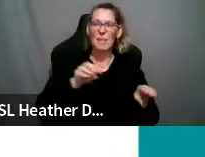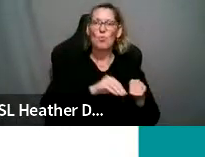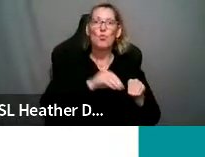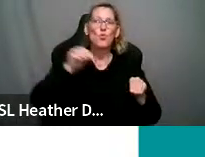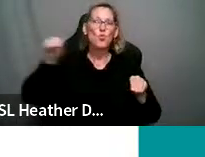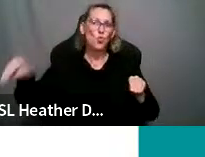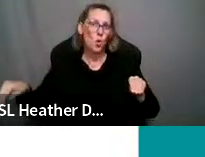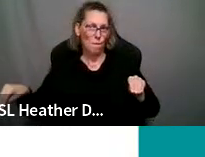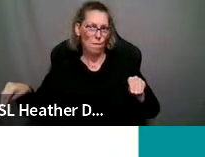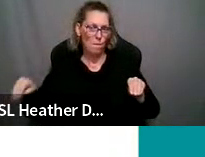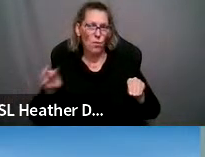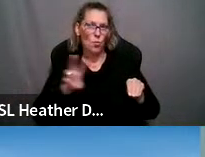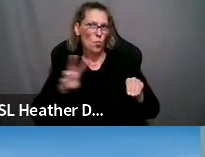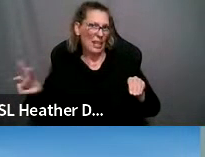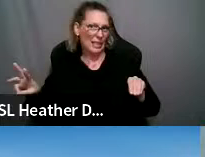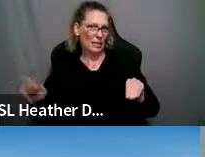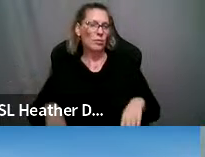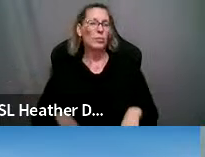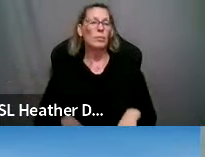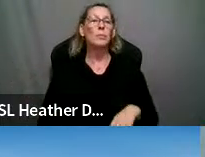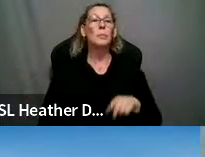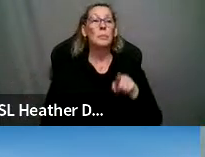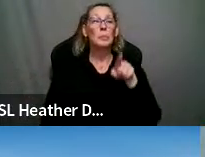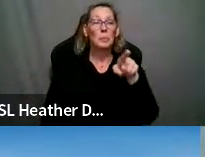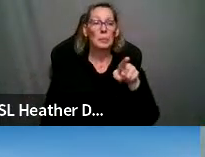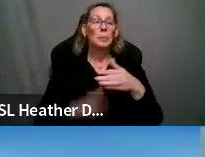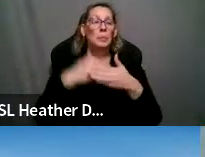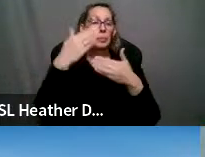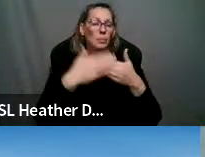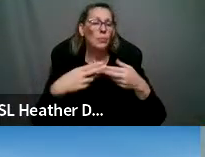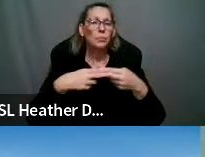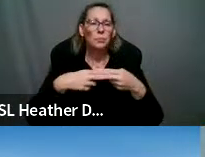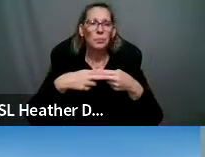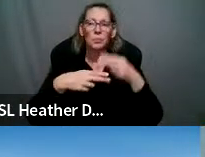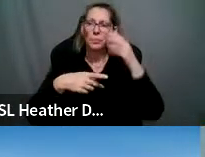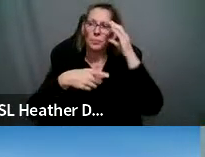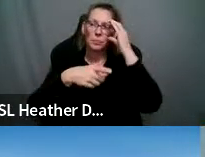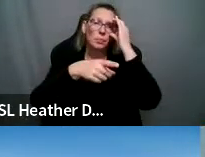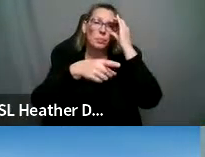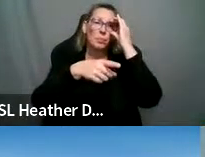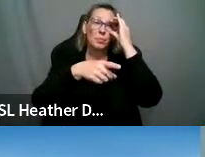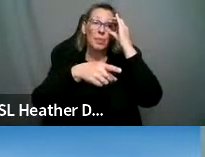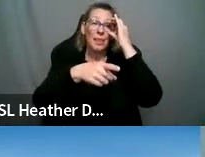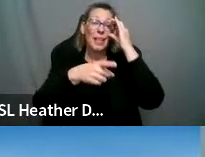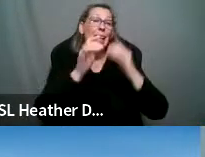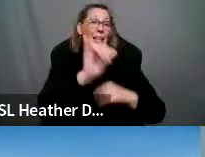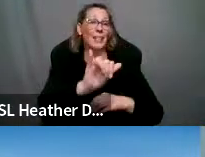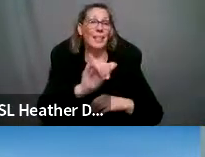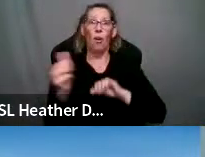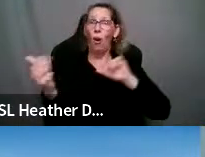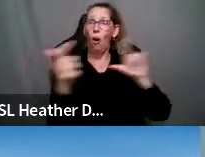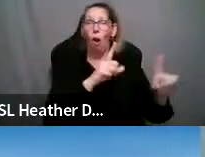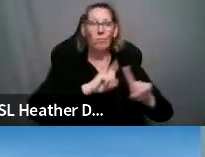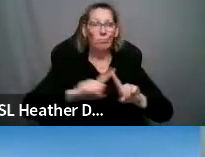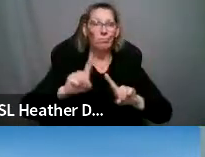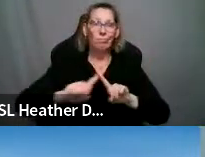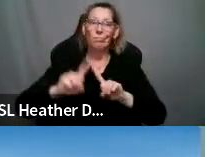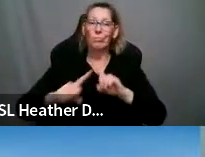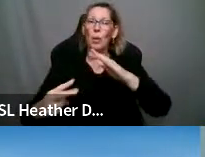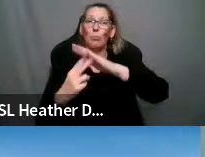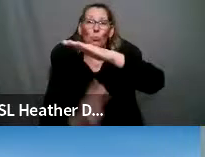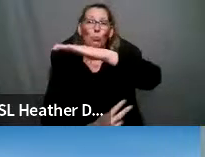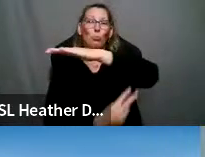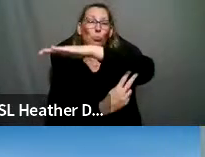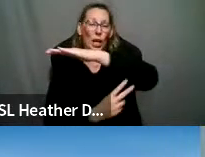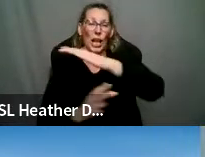If we go to the next slide, we're going to take a look. This is all the bridge configurations superimposed onto